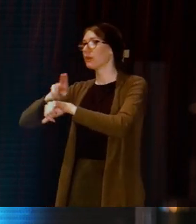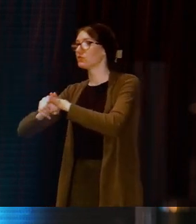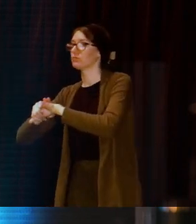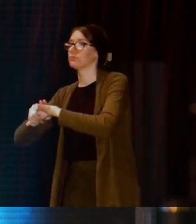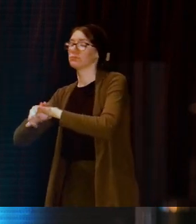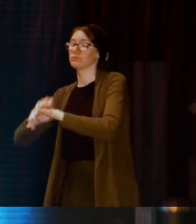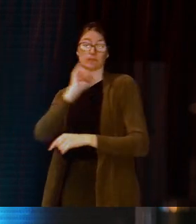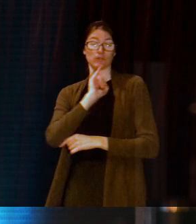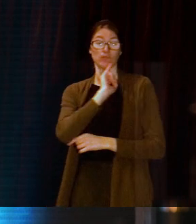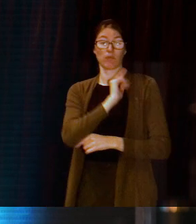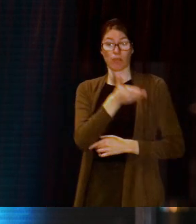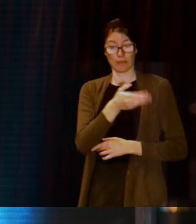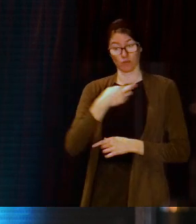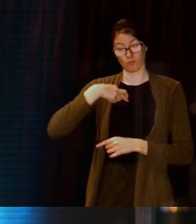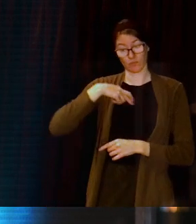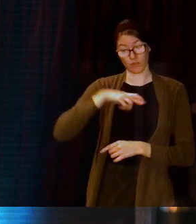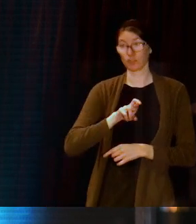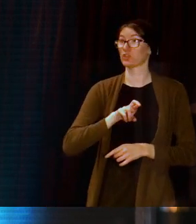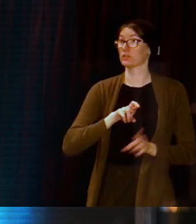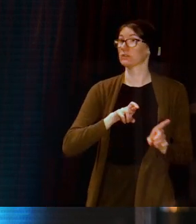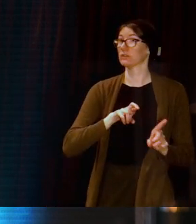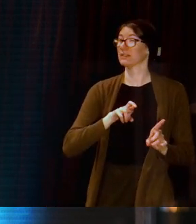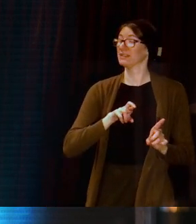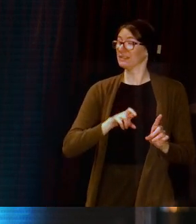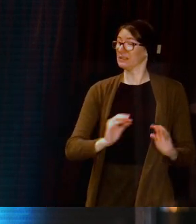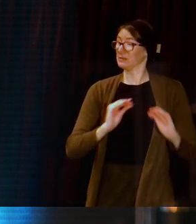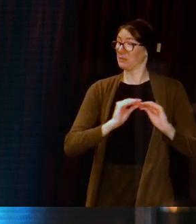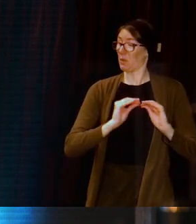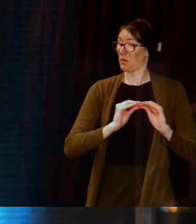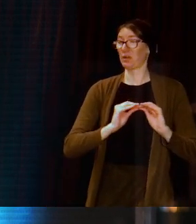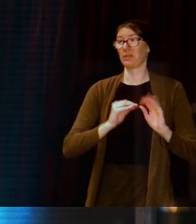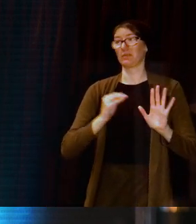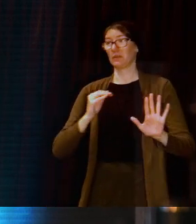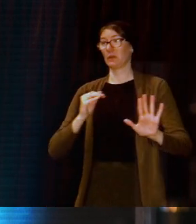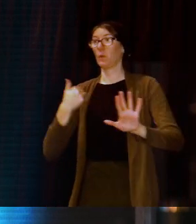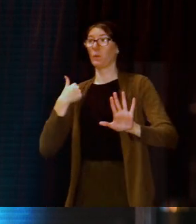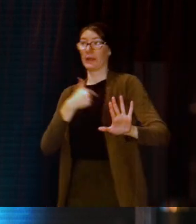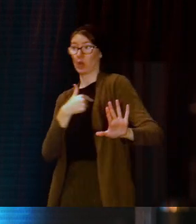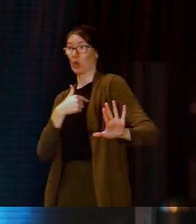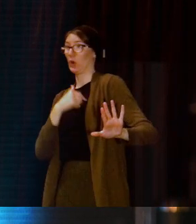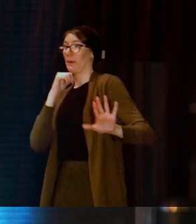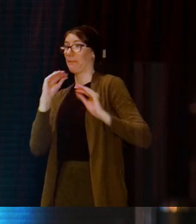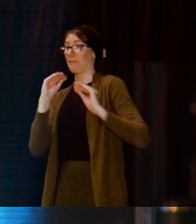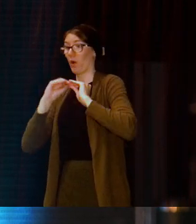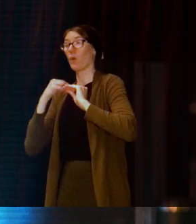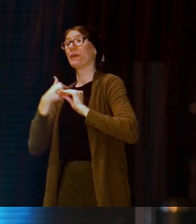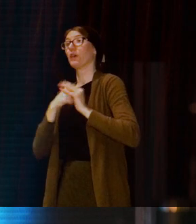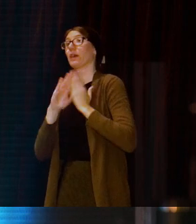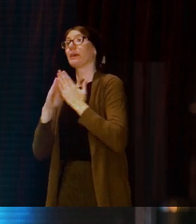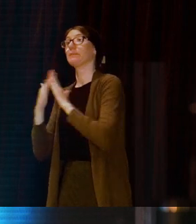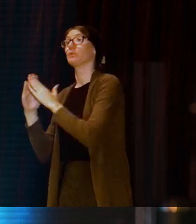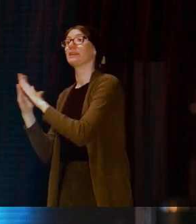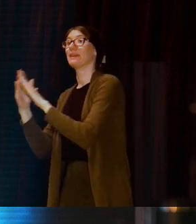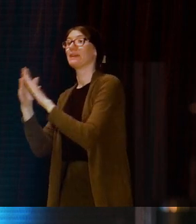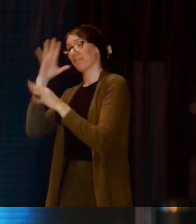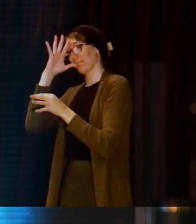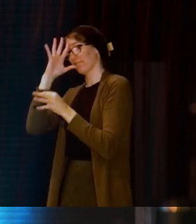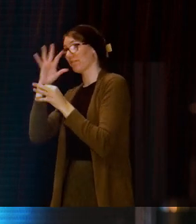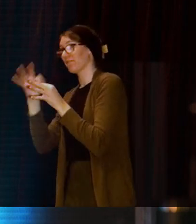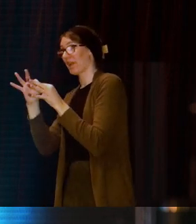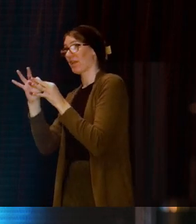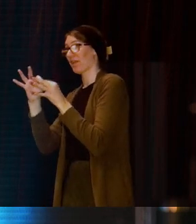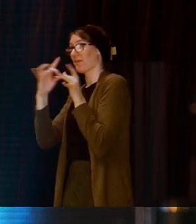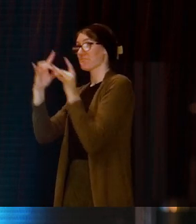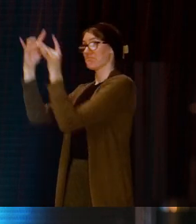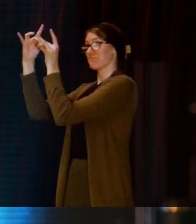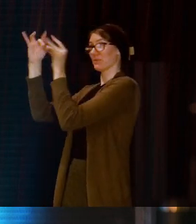the church, Israel is a religion. I would go one step further and say we're more than a religion. We are a community of faith bound to the same God that they are meant